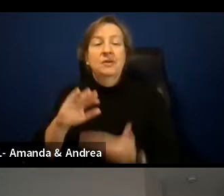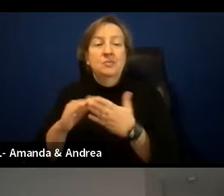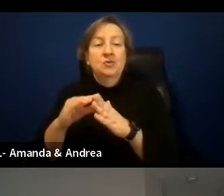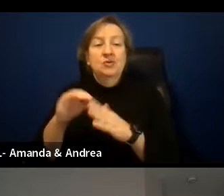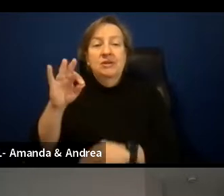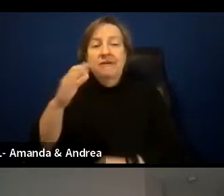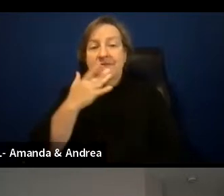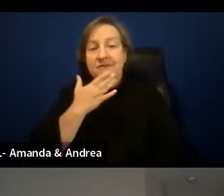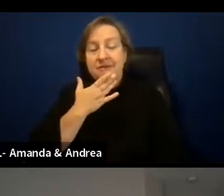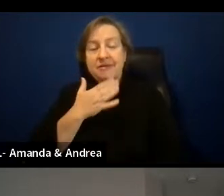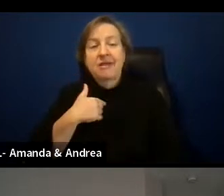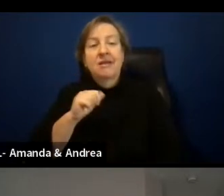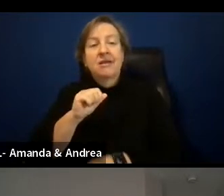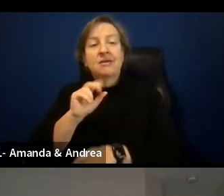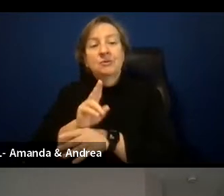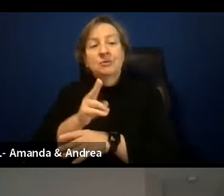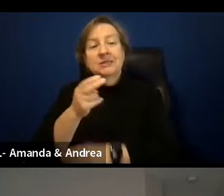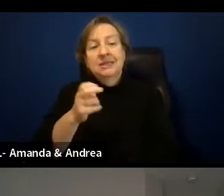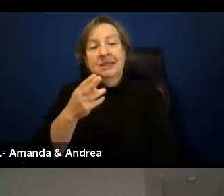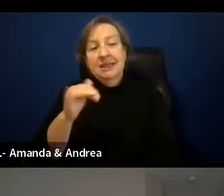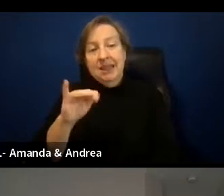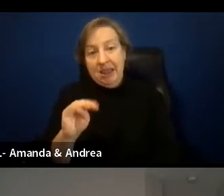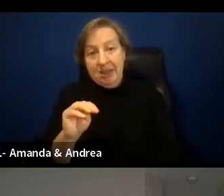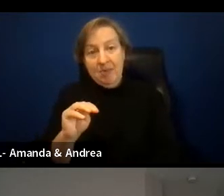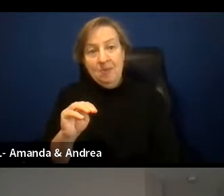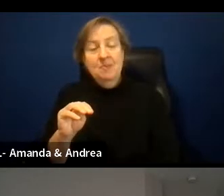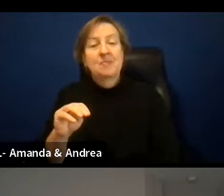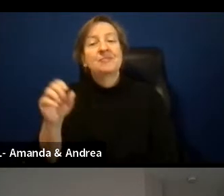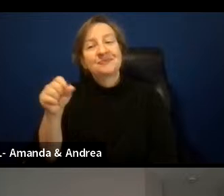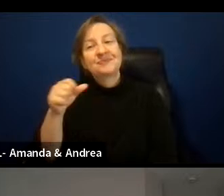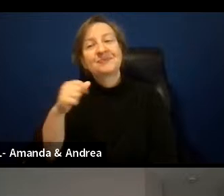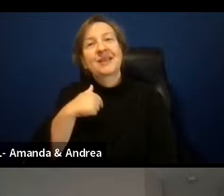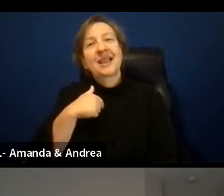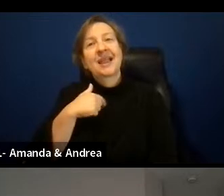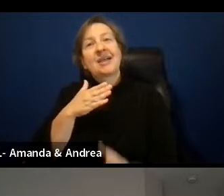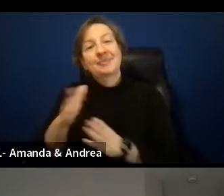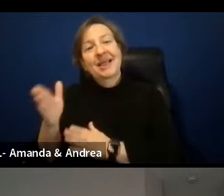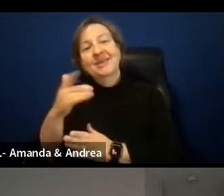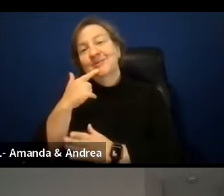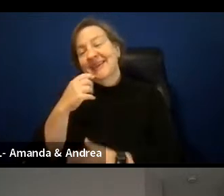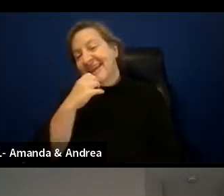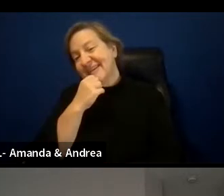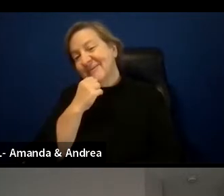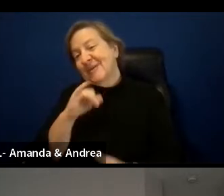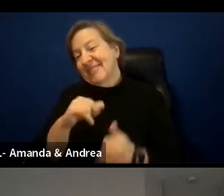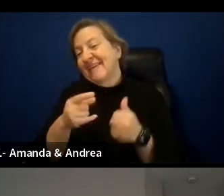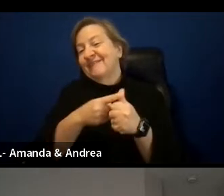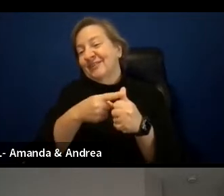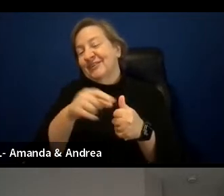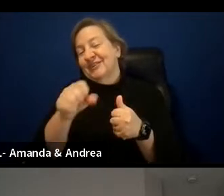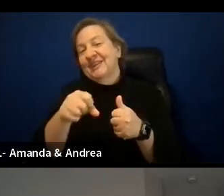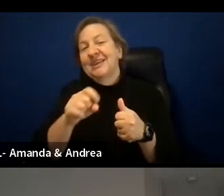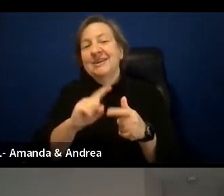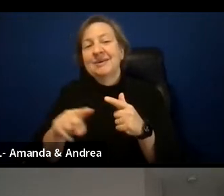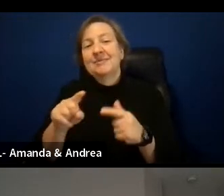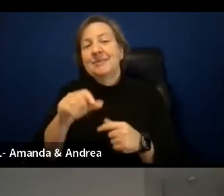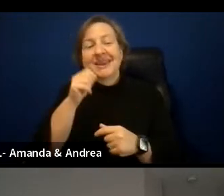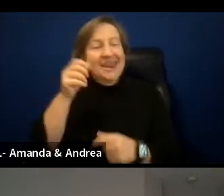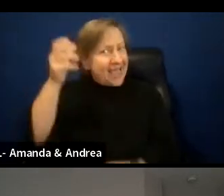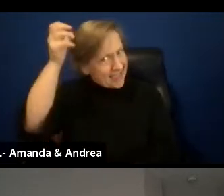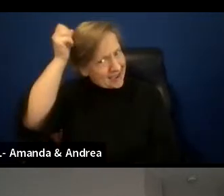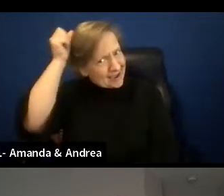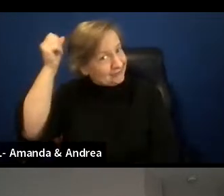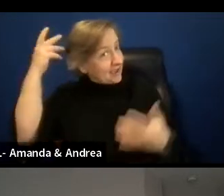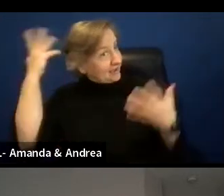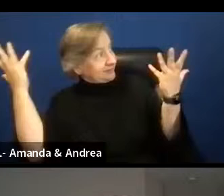I use he, him pronouns. And yeah, I was going to default to underwear. That is first, but it's certainly not hair ties.